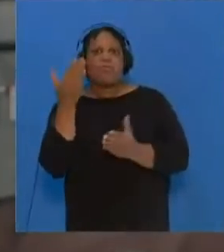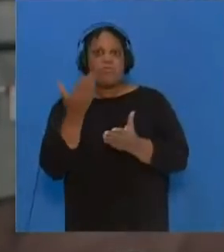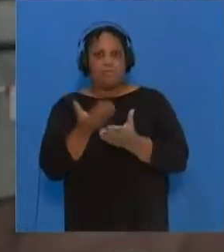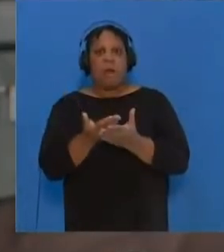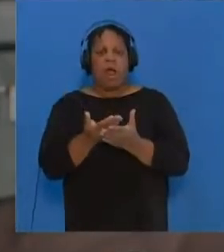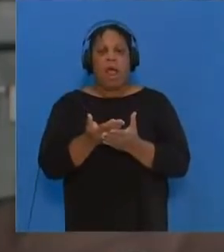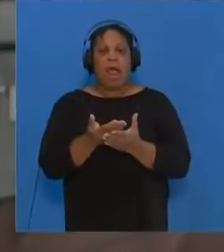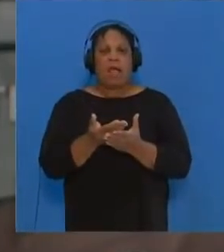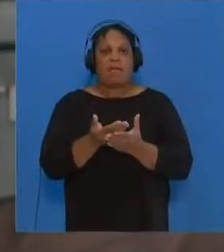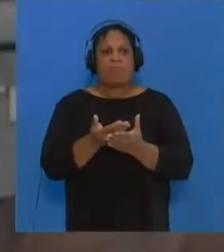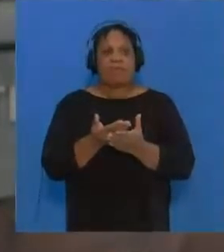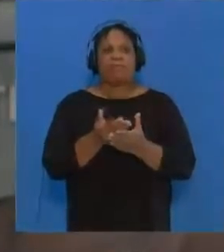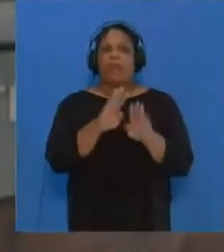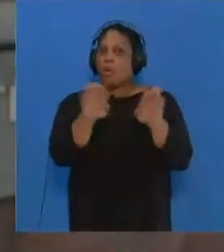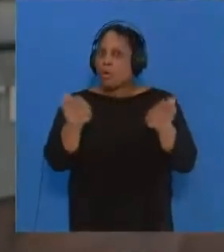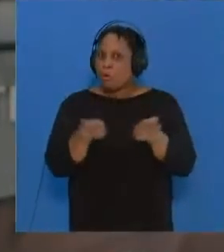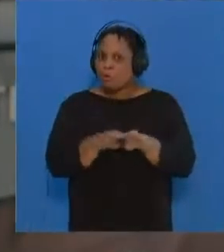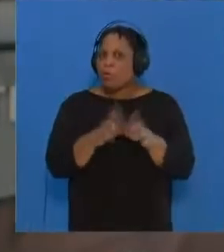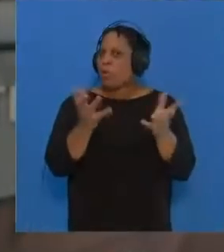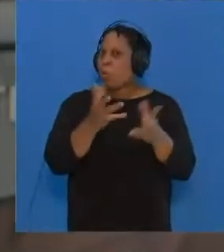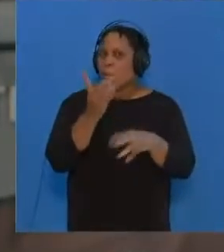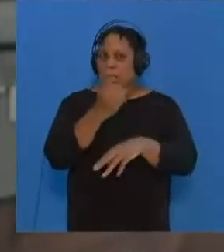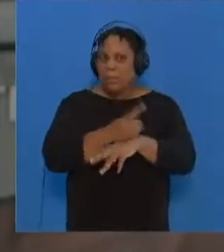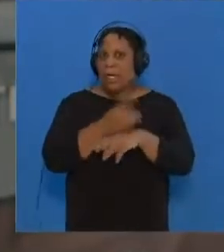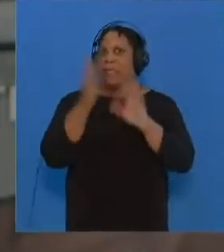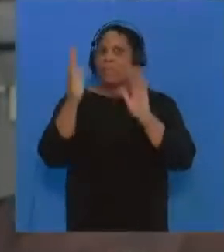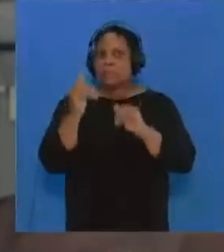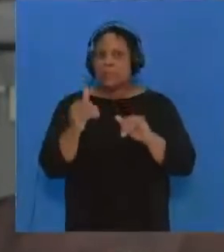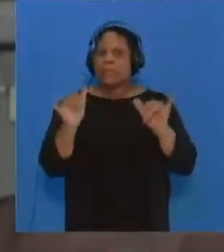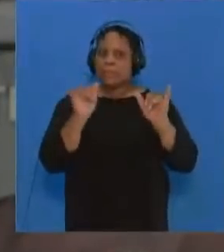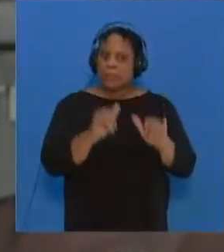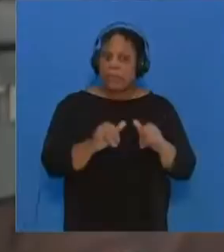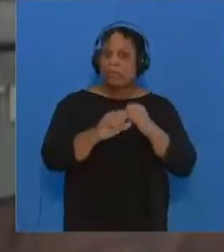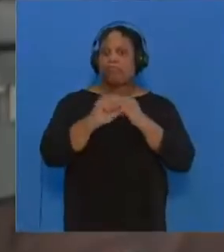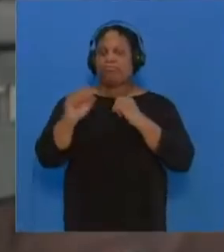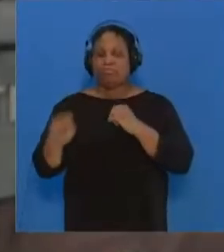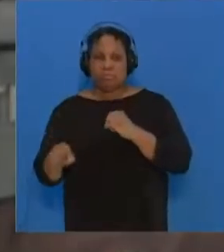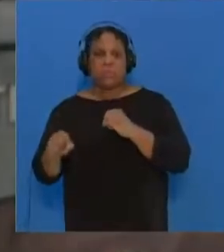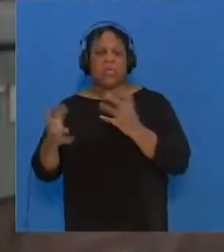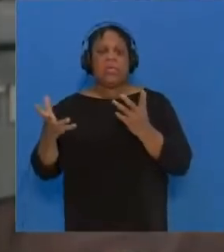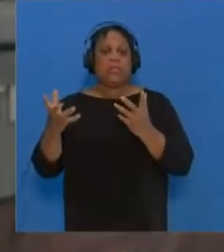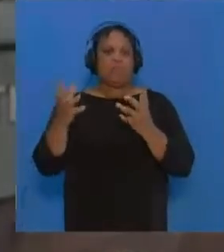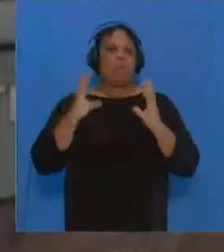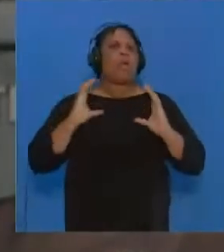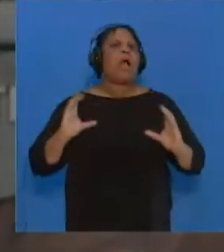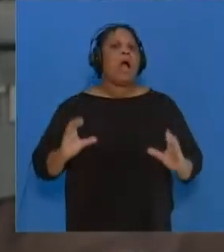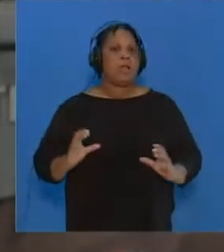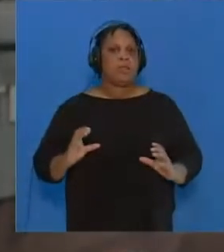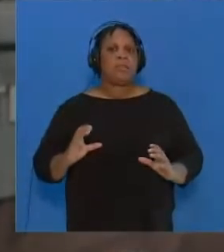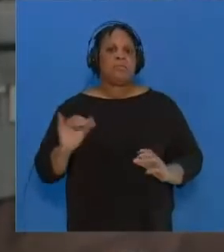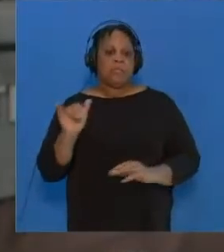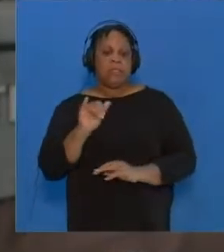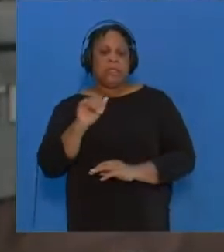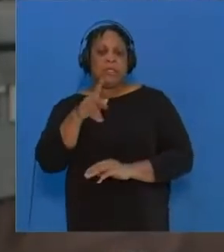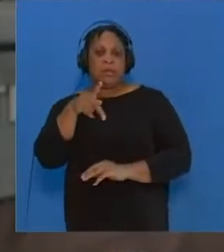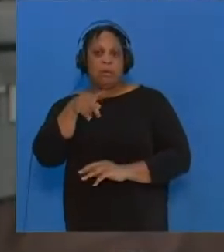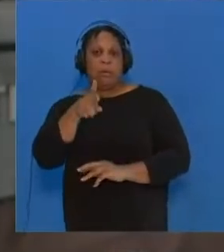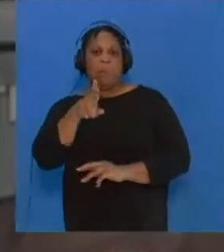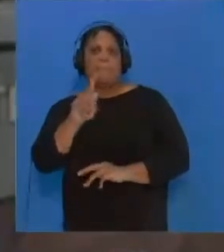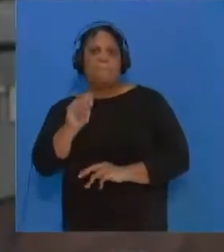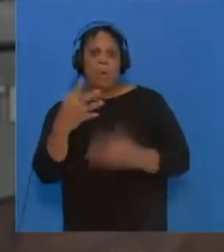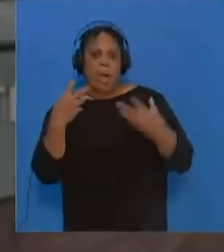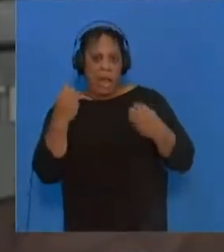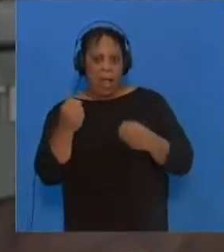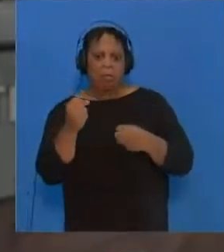arriving to Bermuda on such and such a date. Your anticipated expected arrival time is such and such. So customs as well as Port Health are made aware of that, so